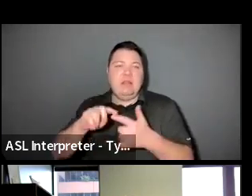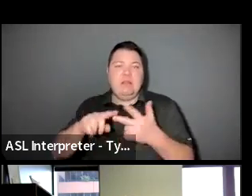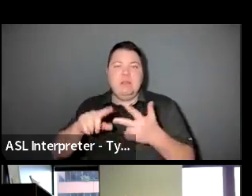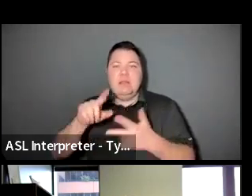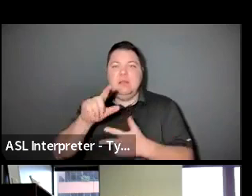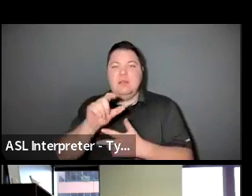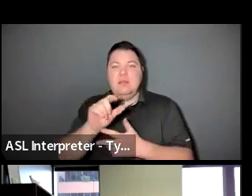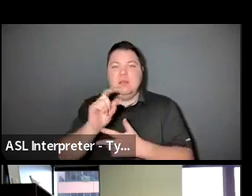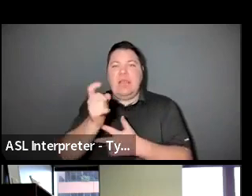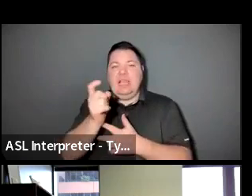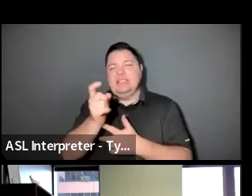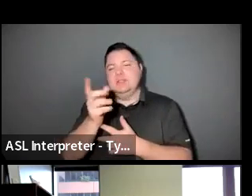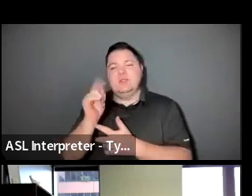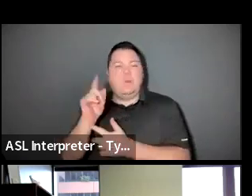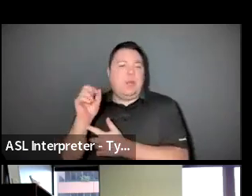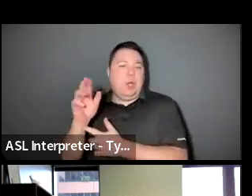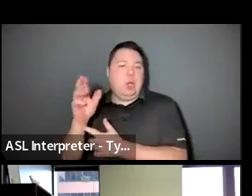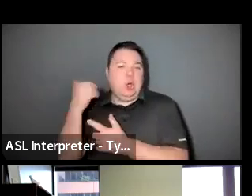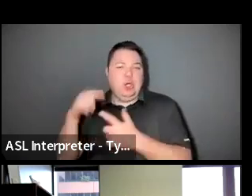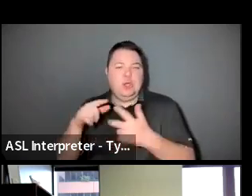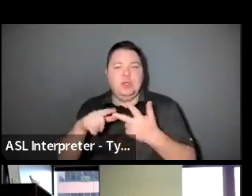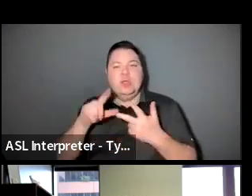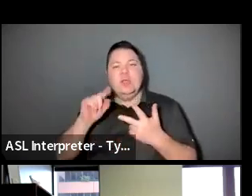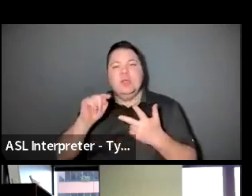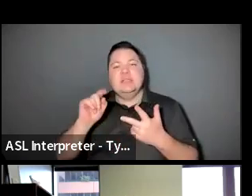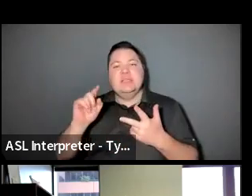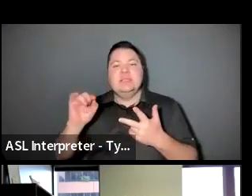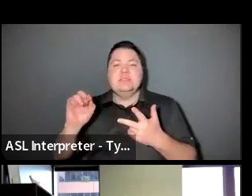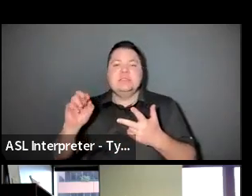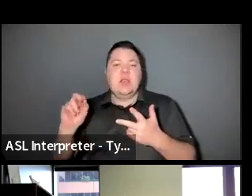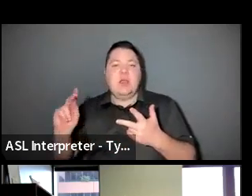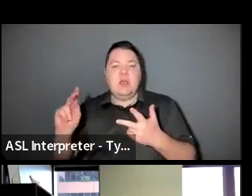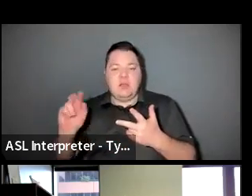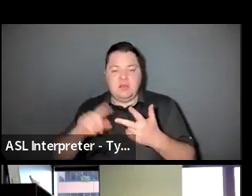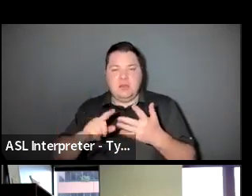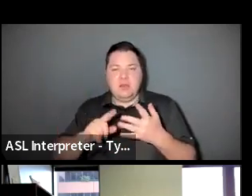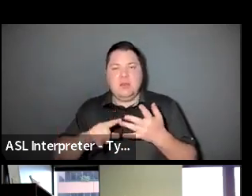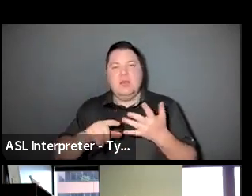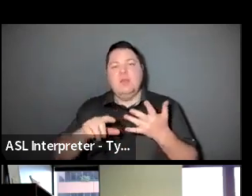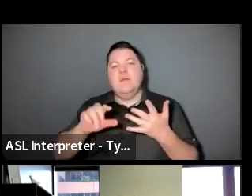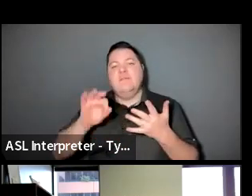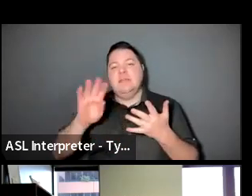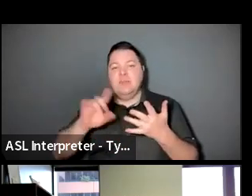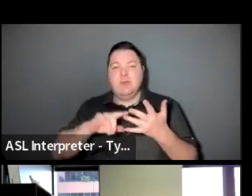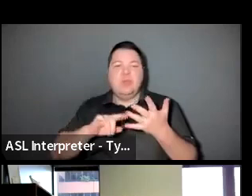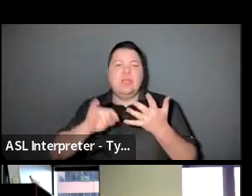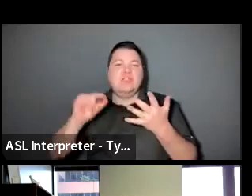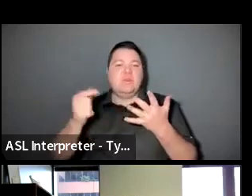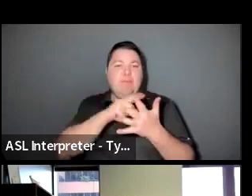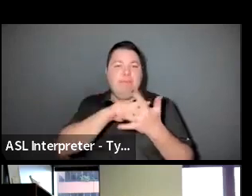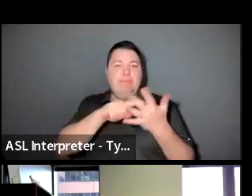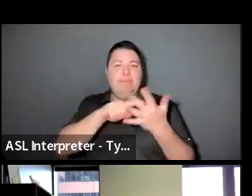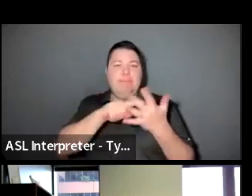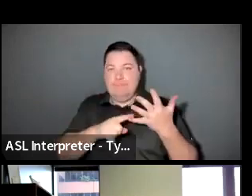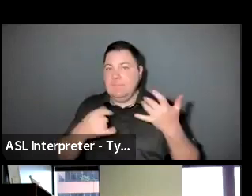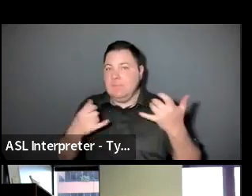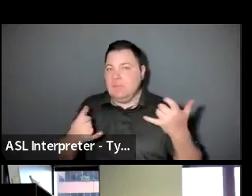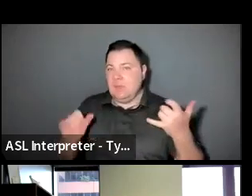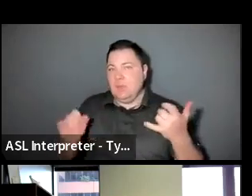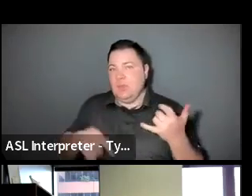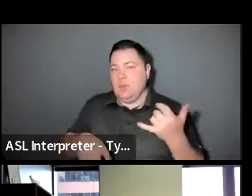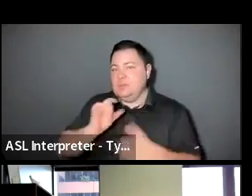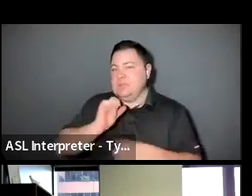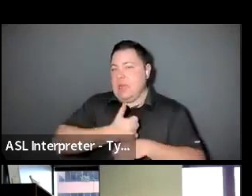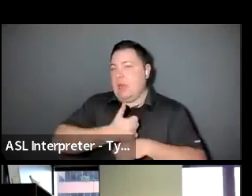the former Twitter, TikTok, Instagram and Facebook. Along with that and those inceptions,